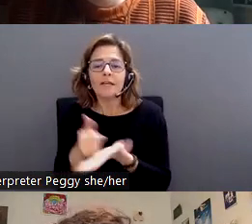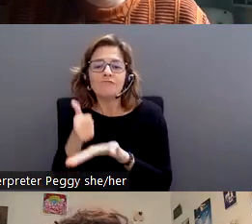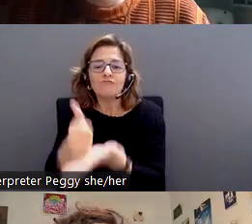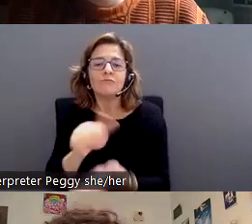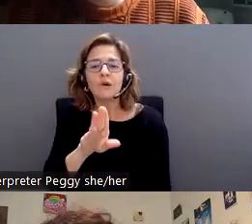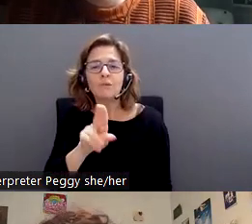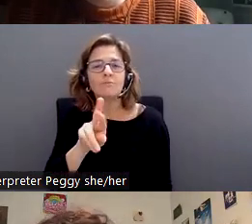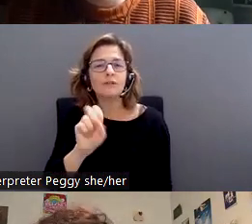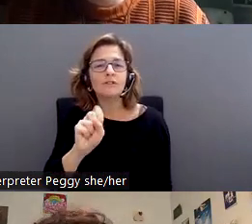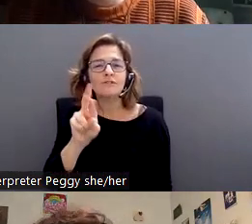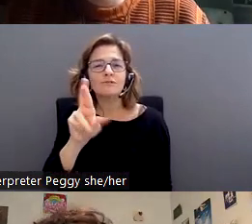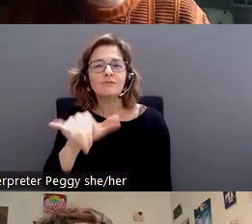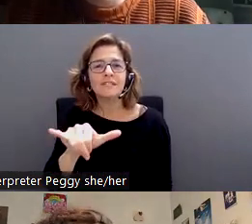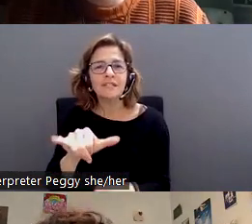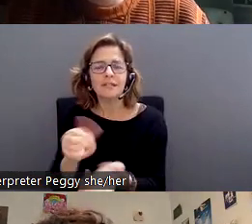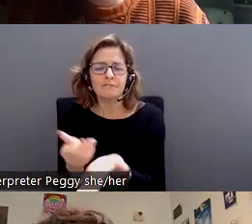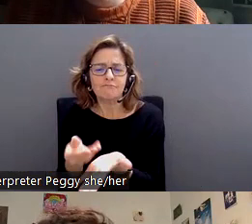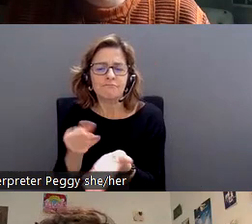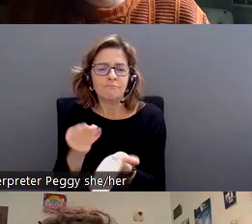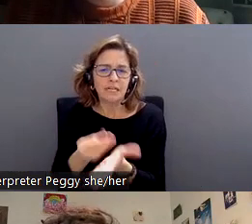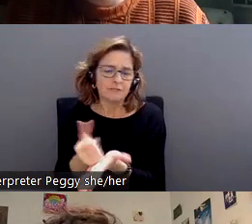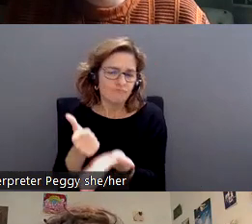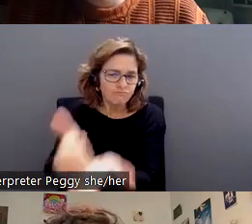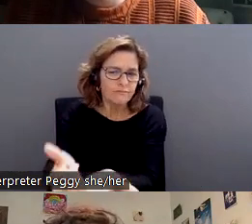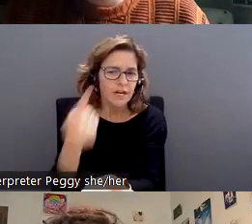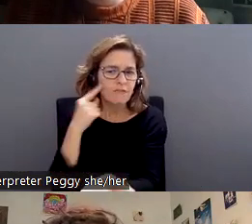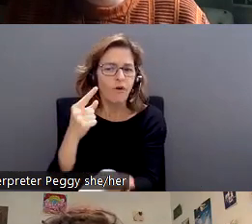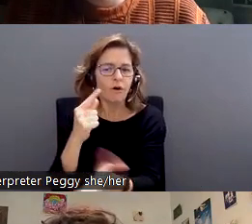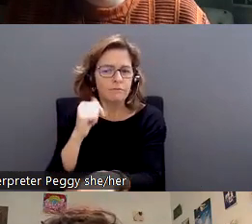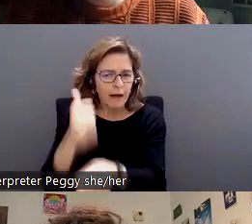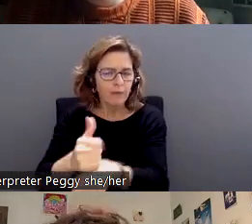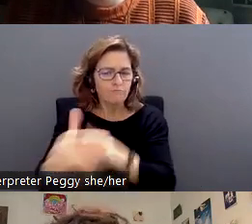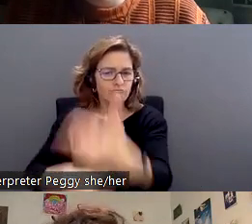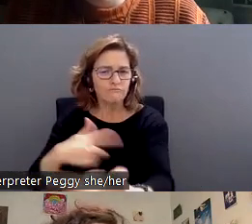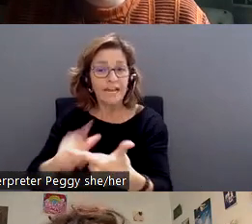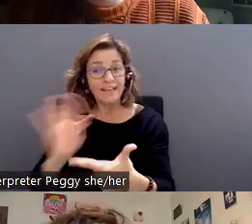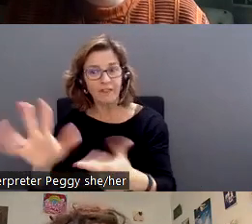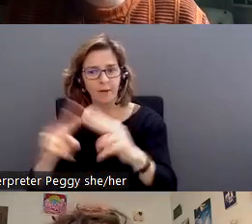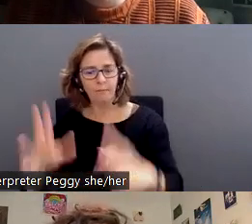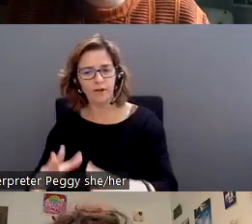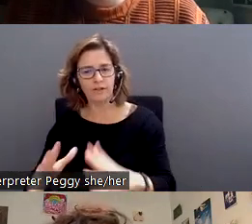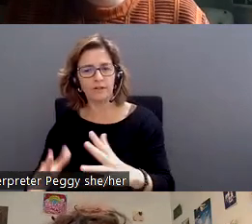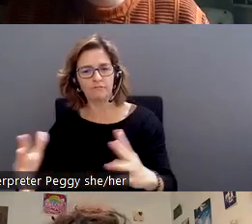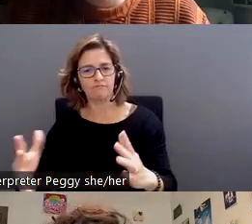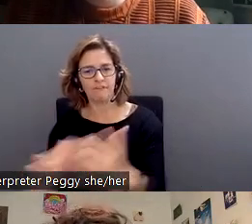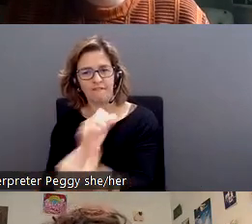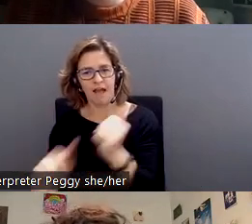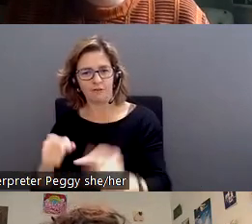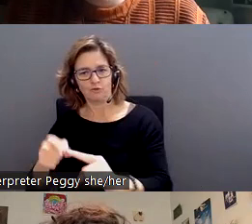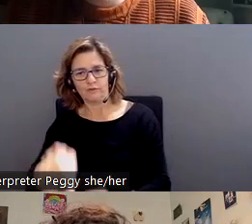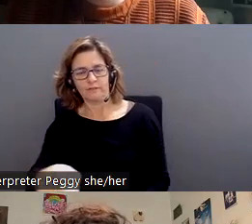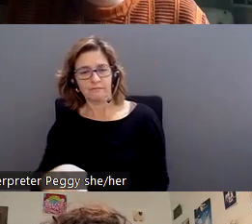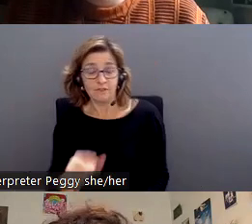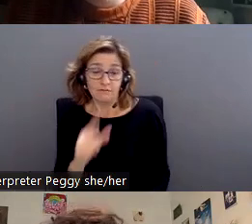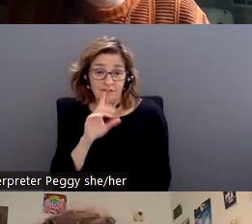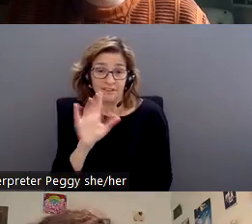to men who have experienced violence at the hand of their partner. And that's a real gap in these